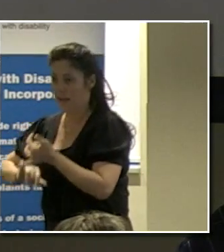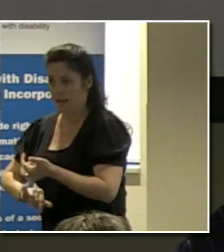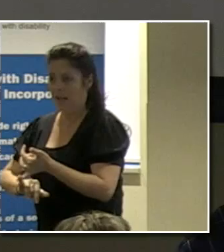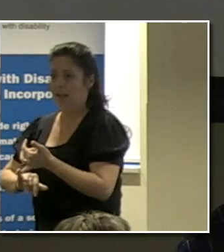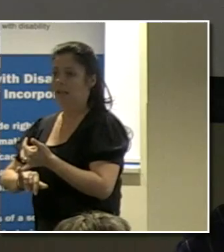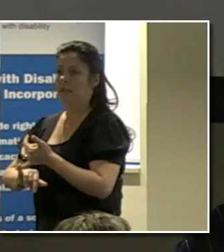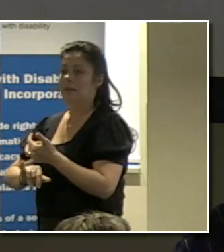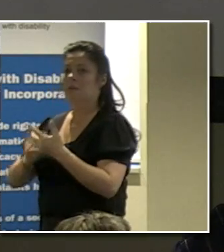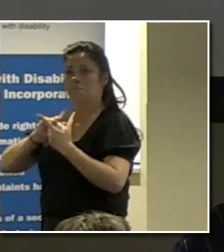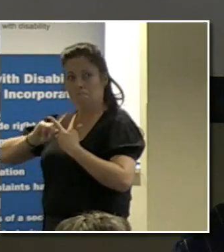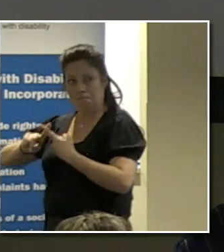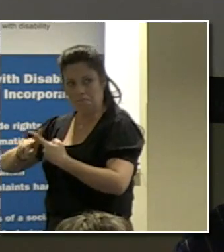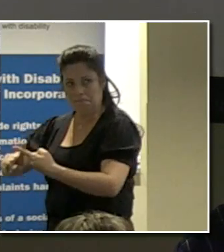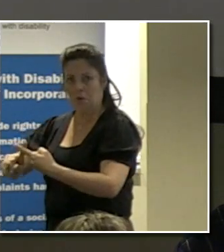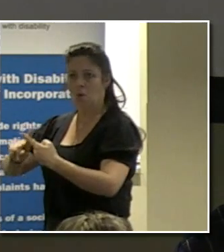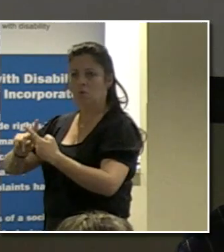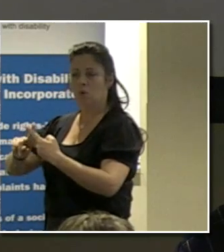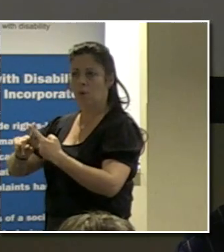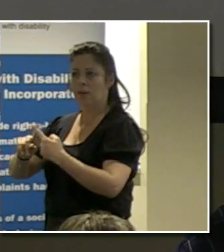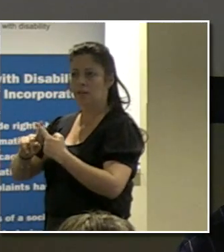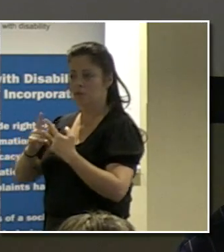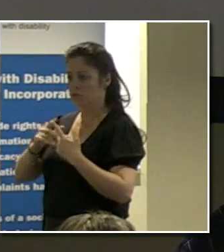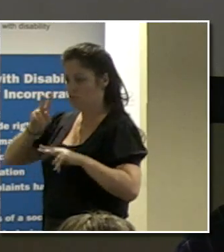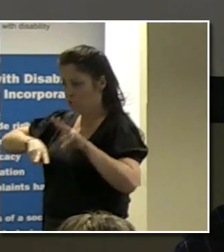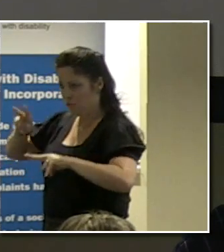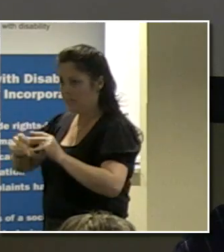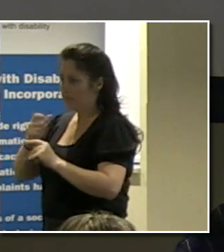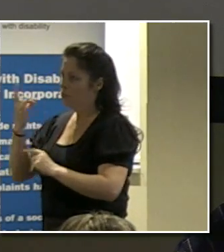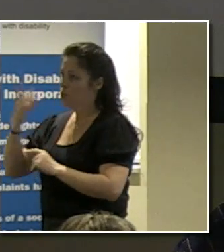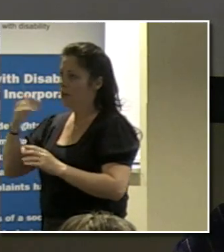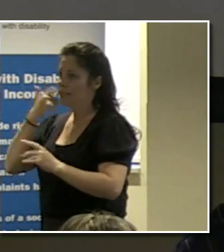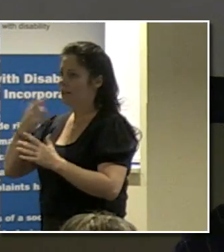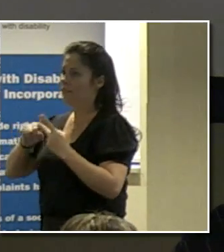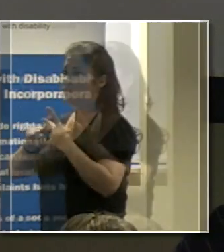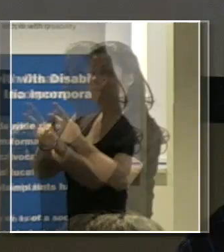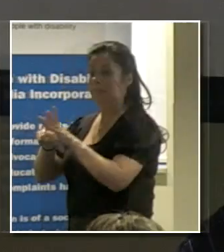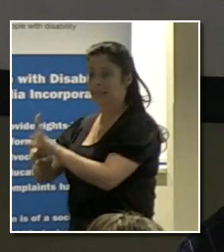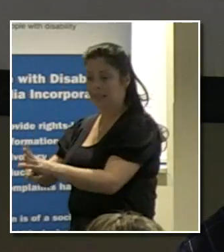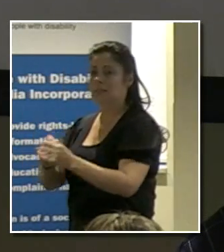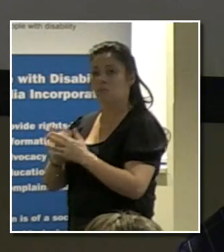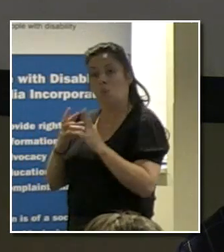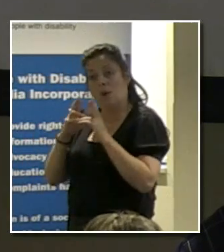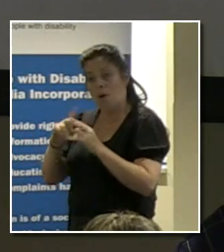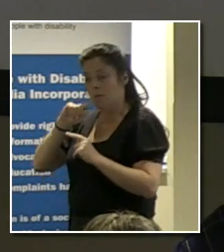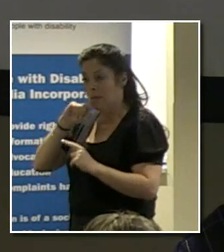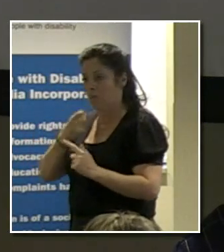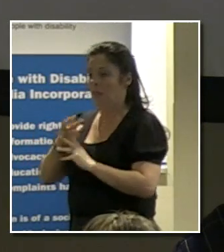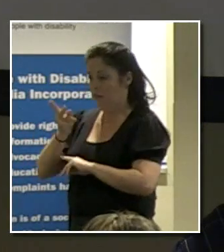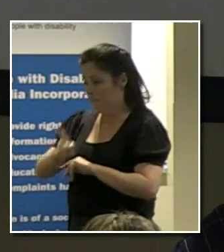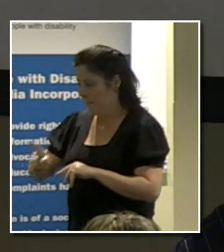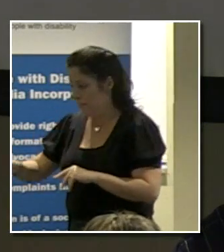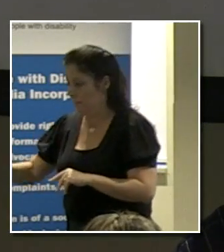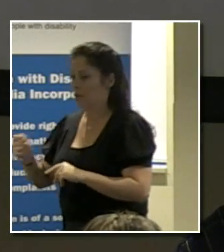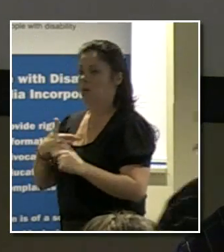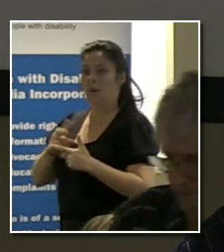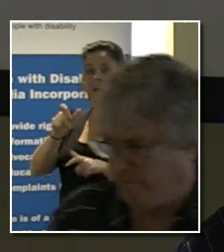juries once every 2 years. So we hope that this will be part of an ongoing process of consumer-led review.